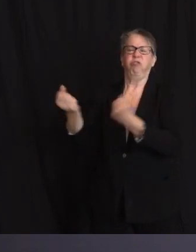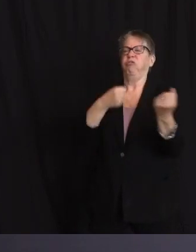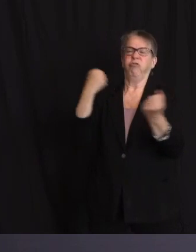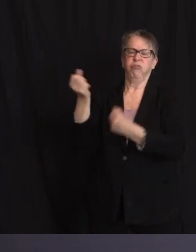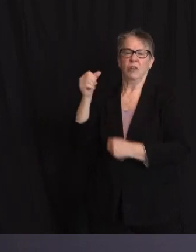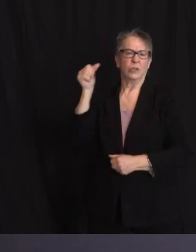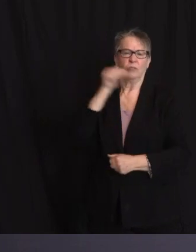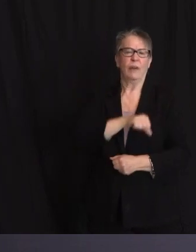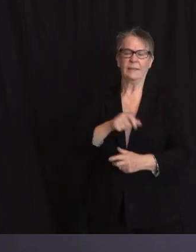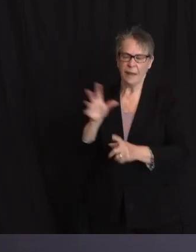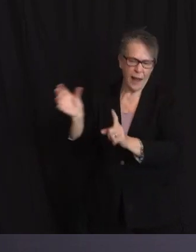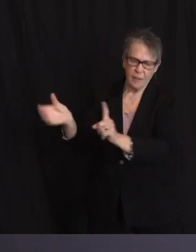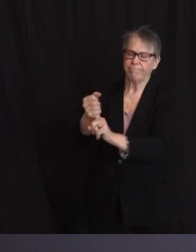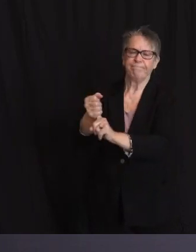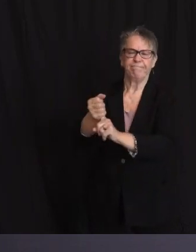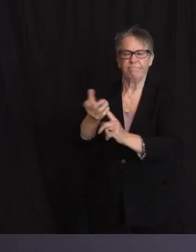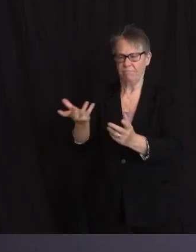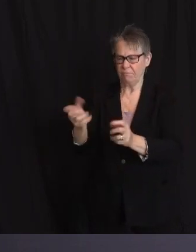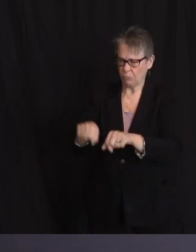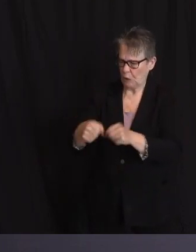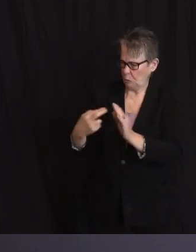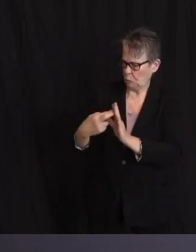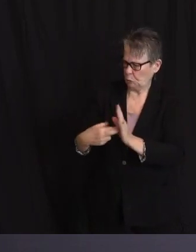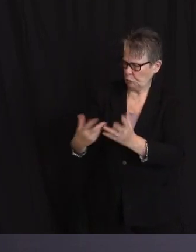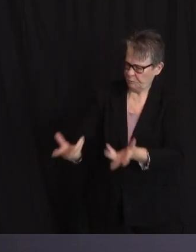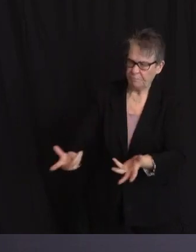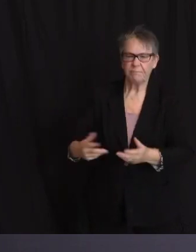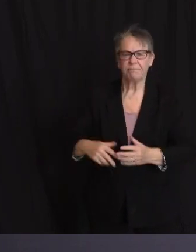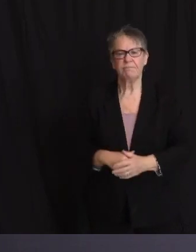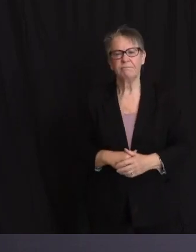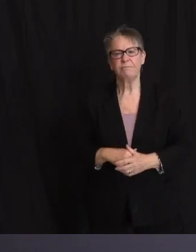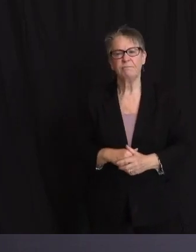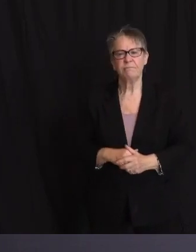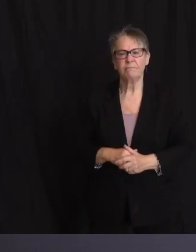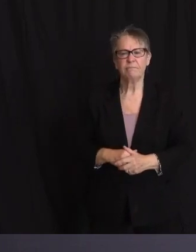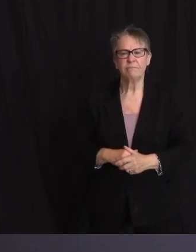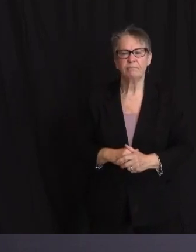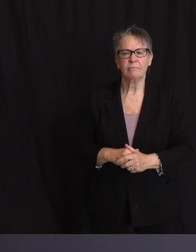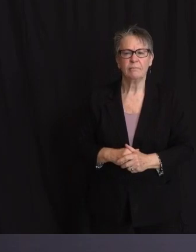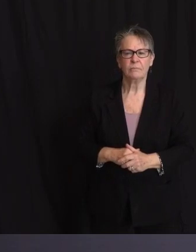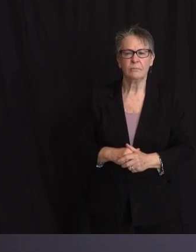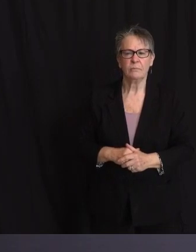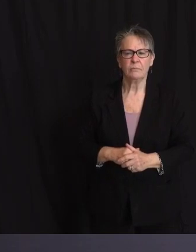Defense, as well as I think the Commissioner's shop and DOH has hired 15